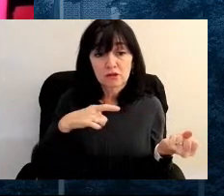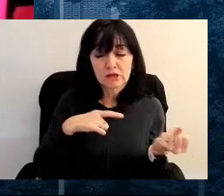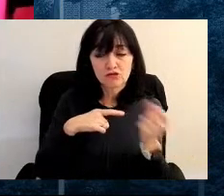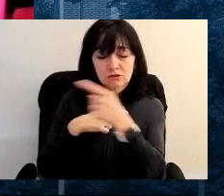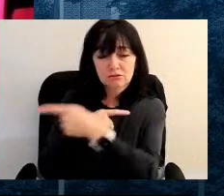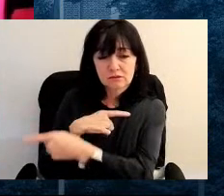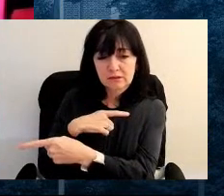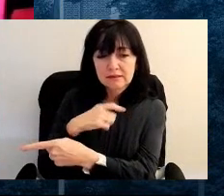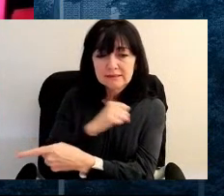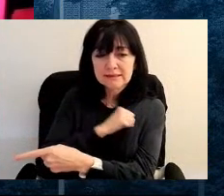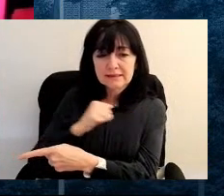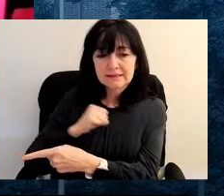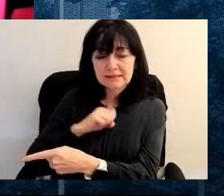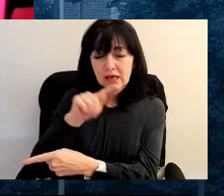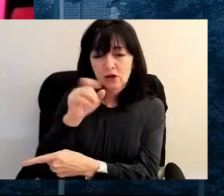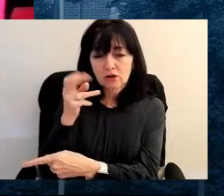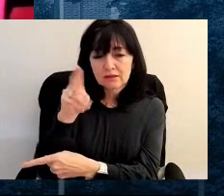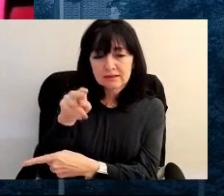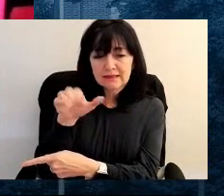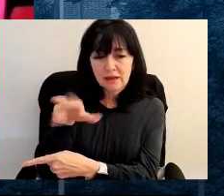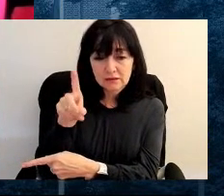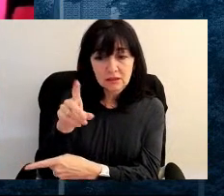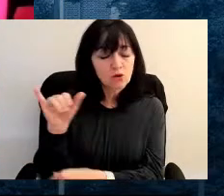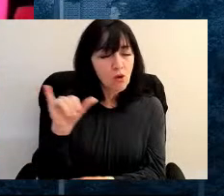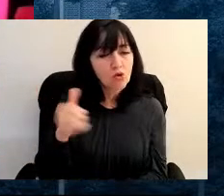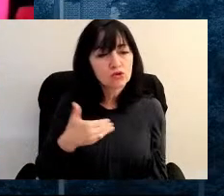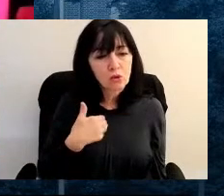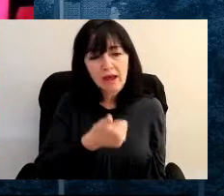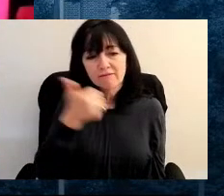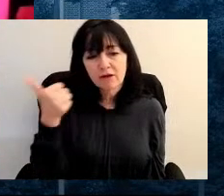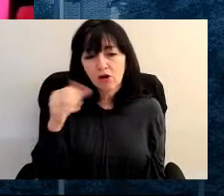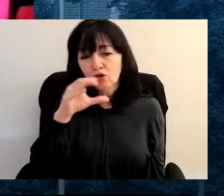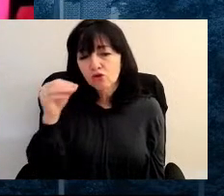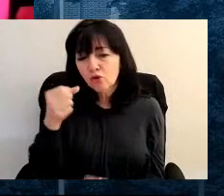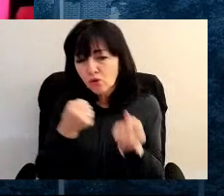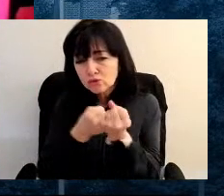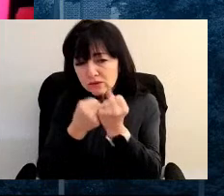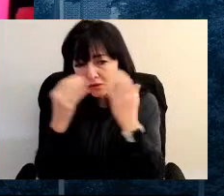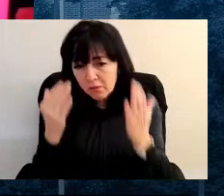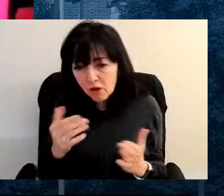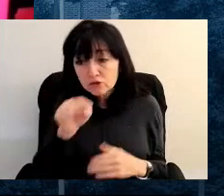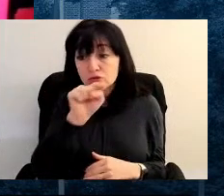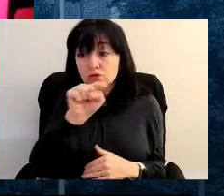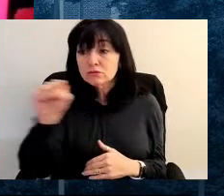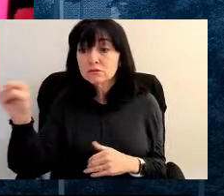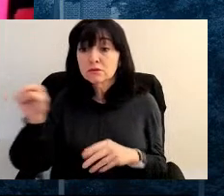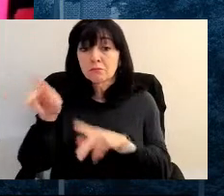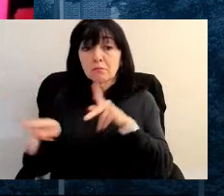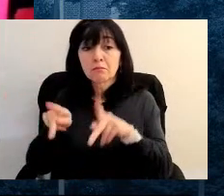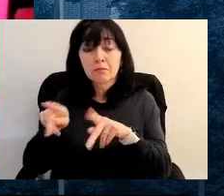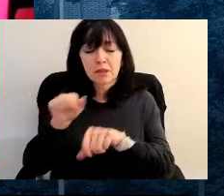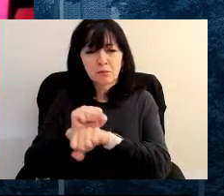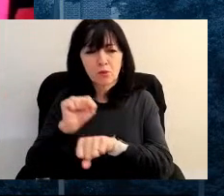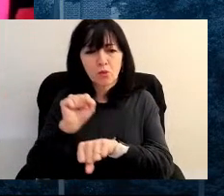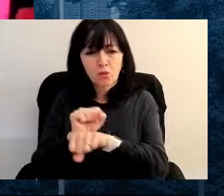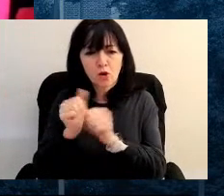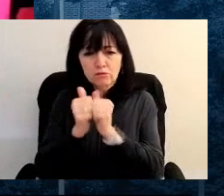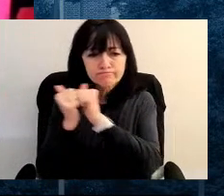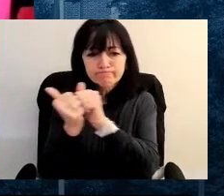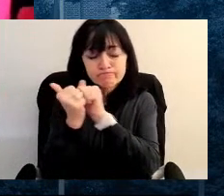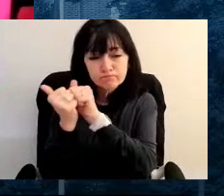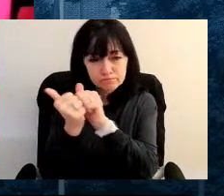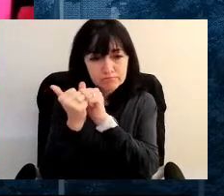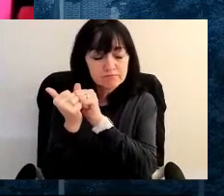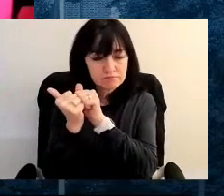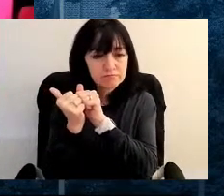co-sponsors, legislators who worked very closely with, a number of organizations and